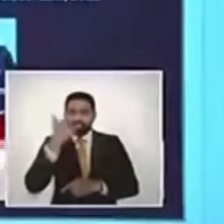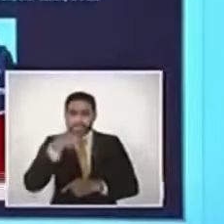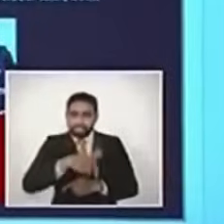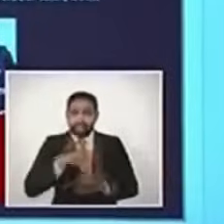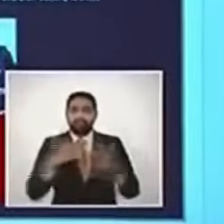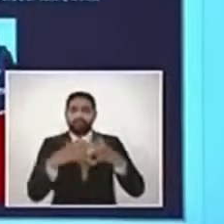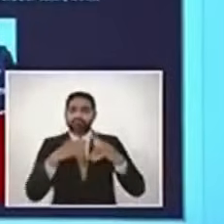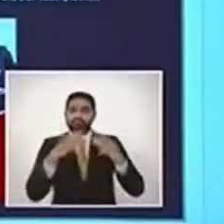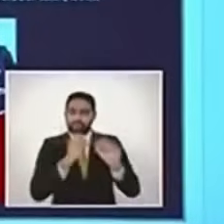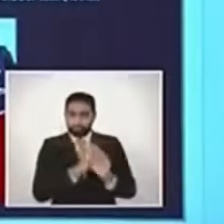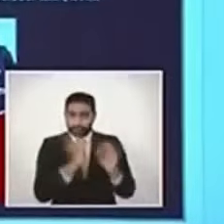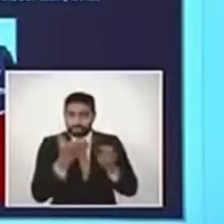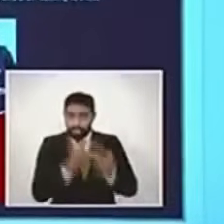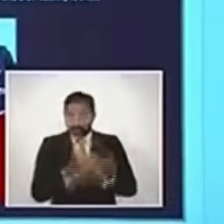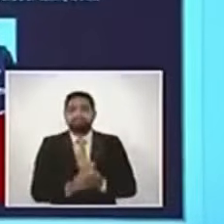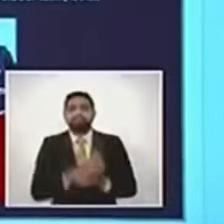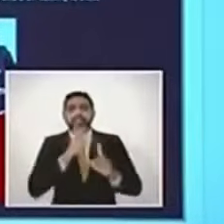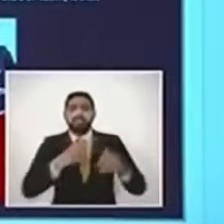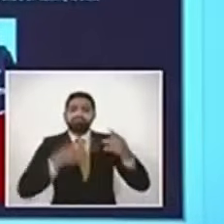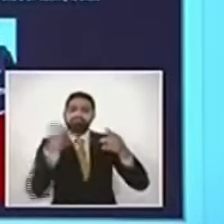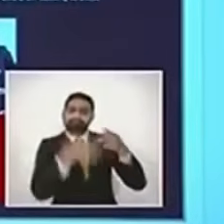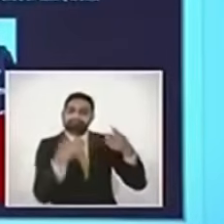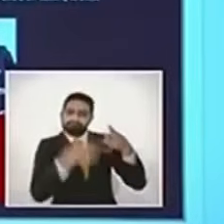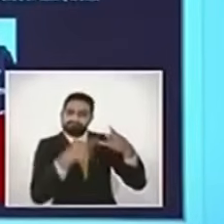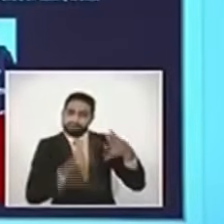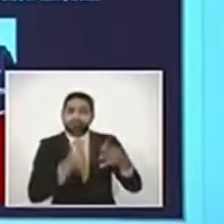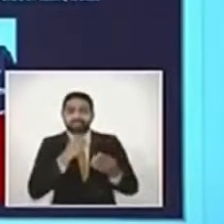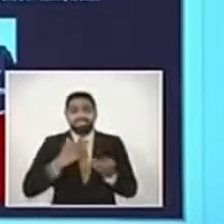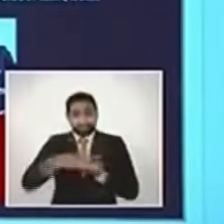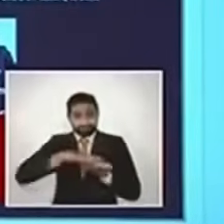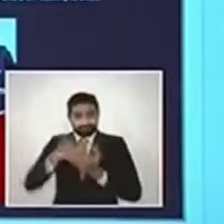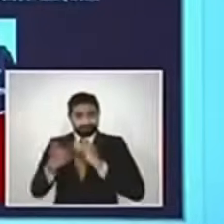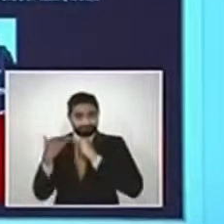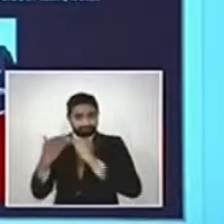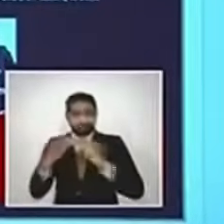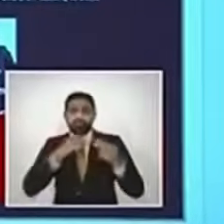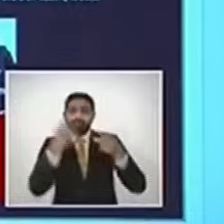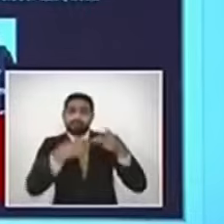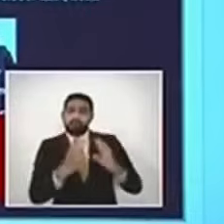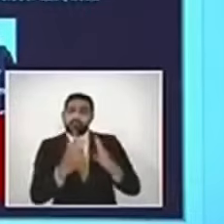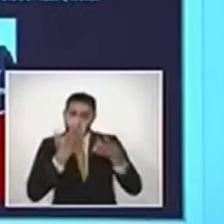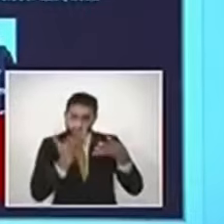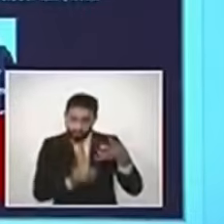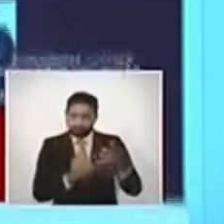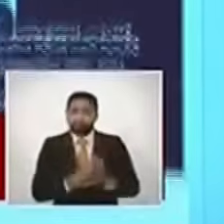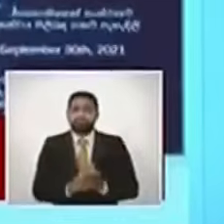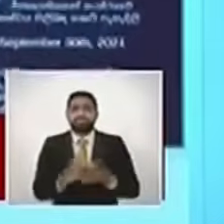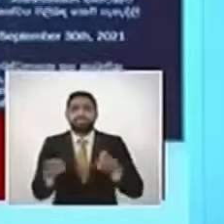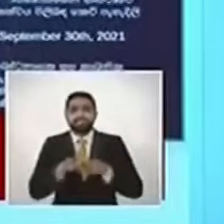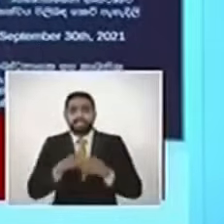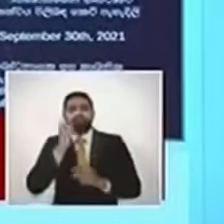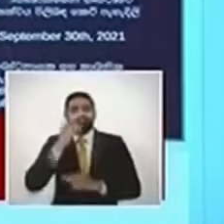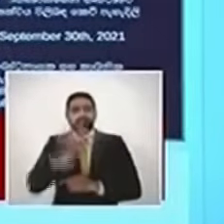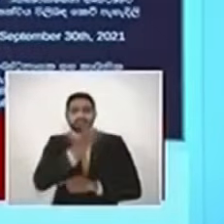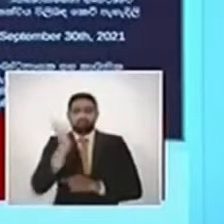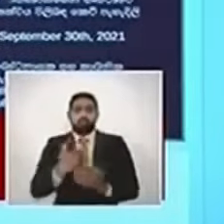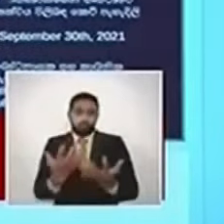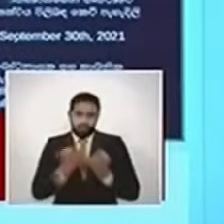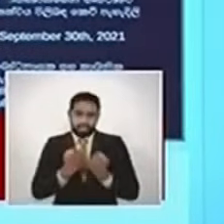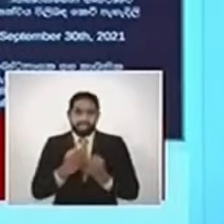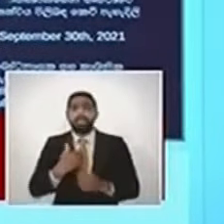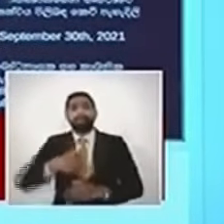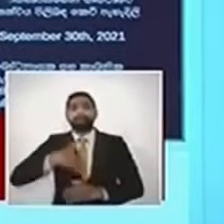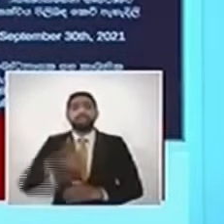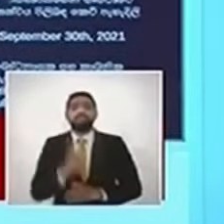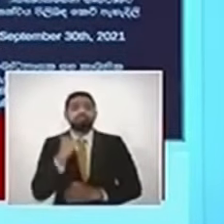are coming out of the refining process that are required by us as a nation and the general public. One such product is the LPG